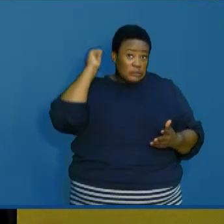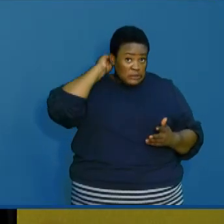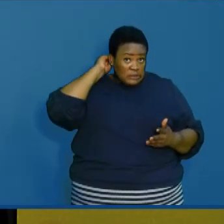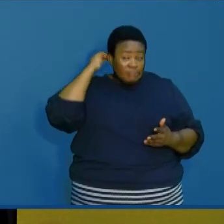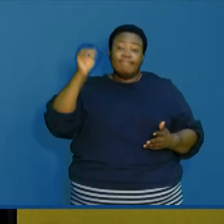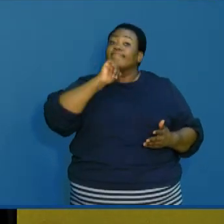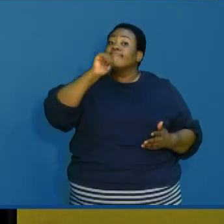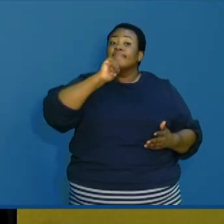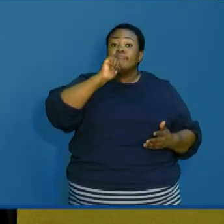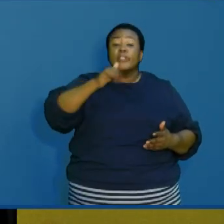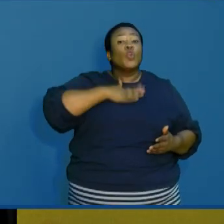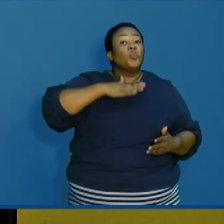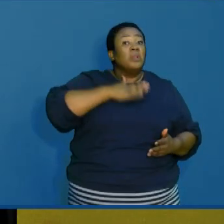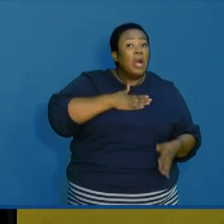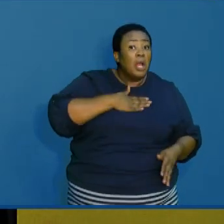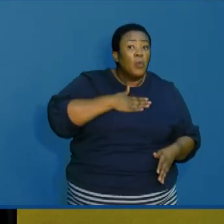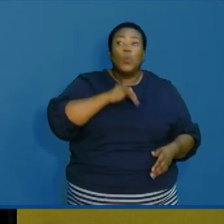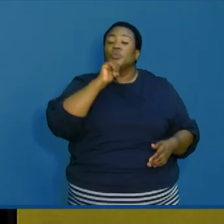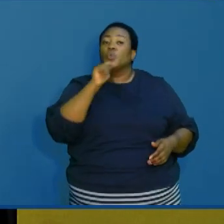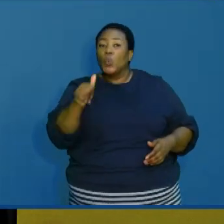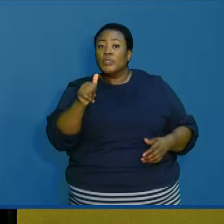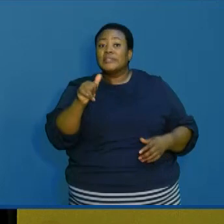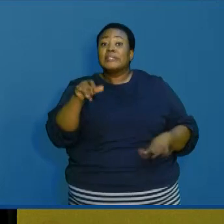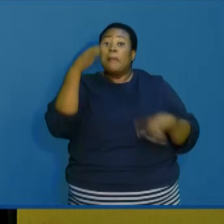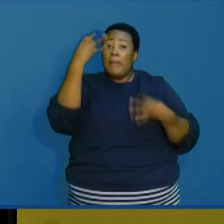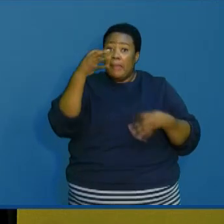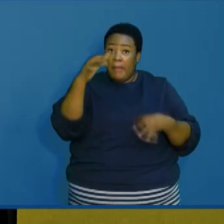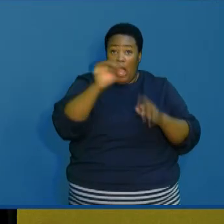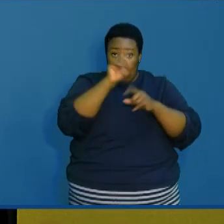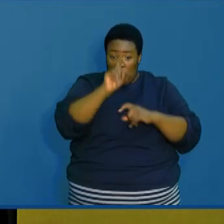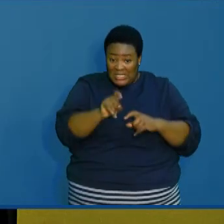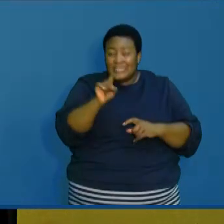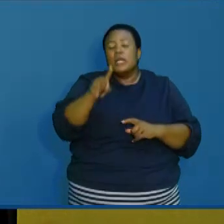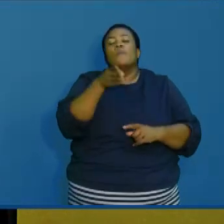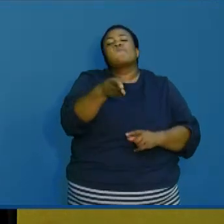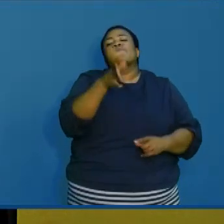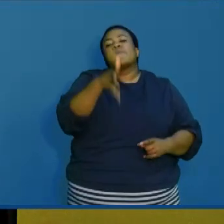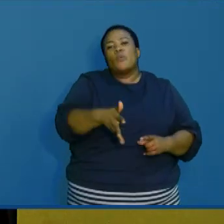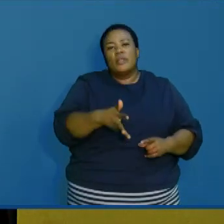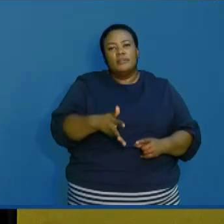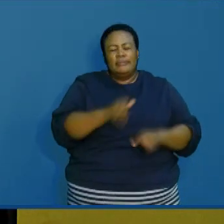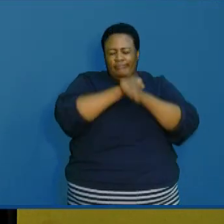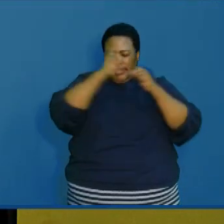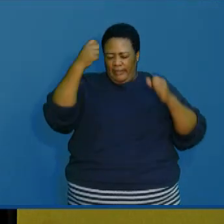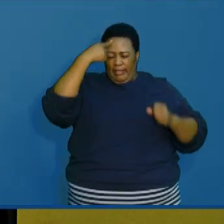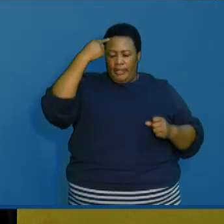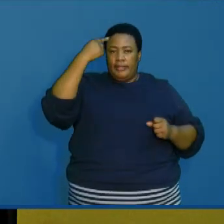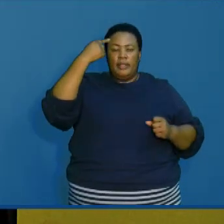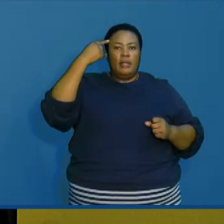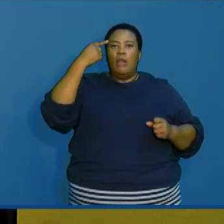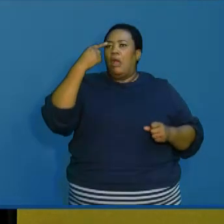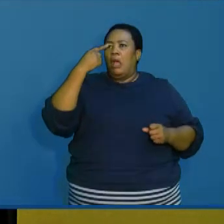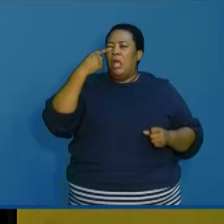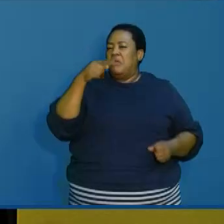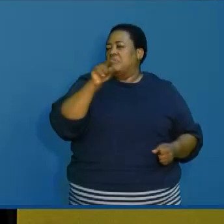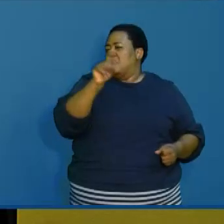like it or not, you are going to find them in your paper. Do not believe at any point that you are not going